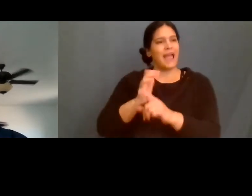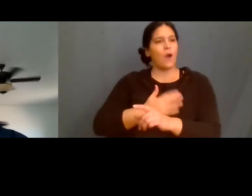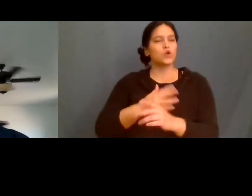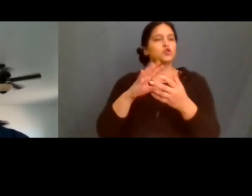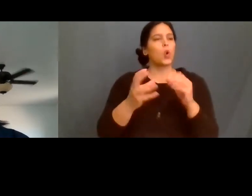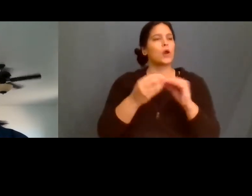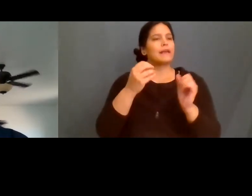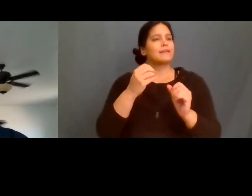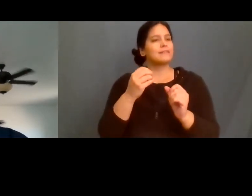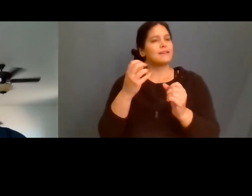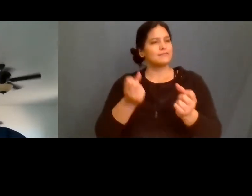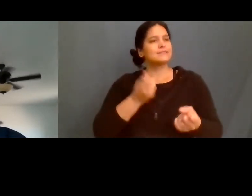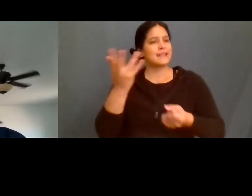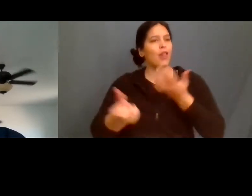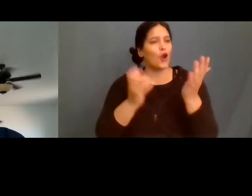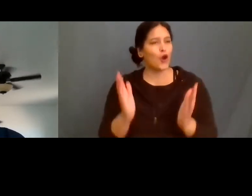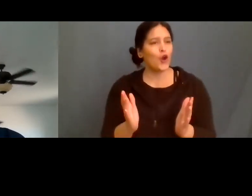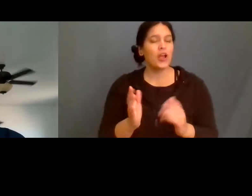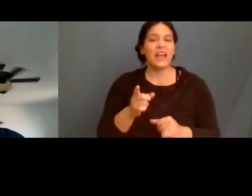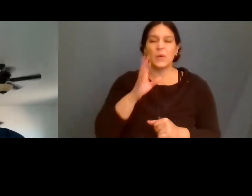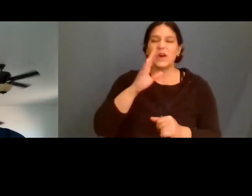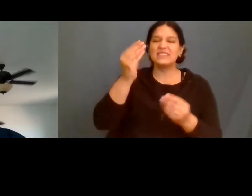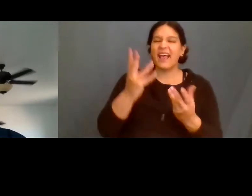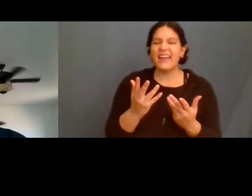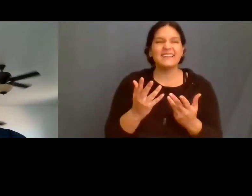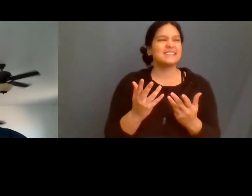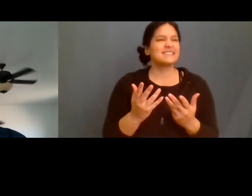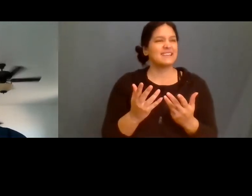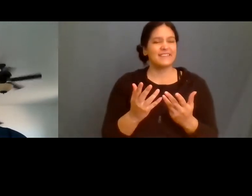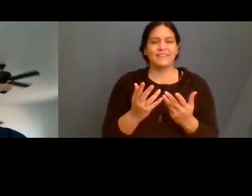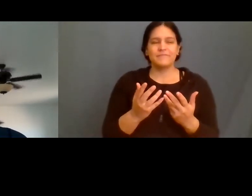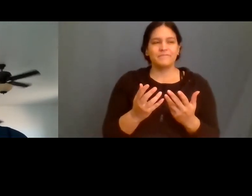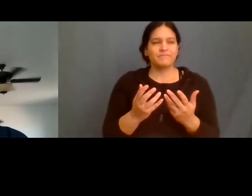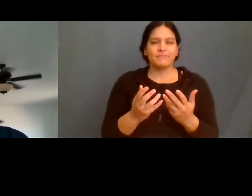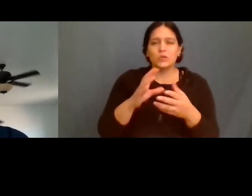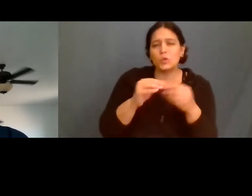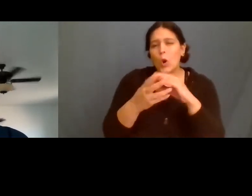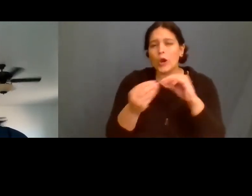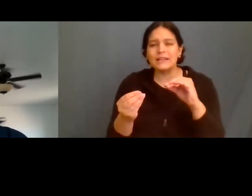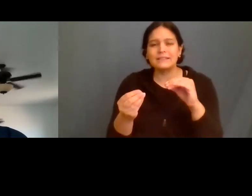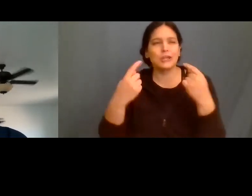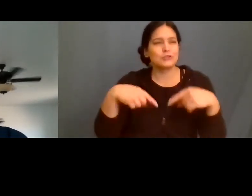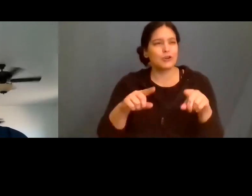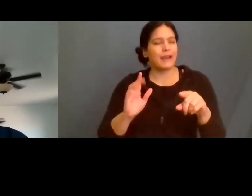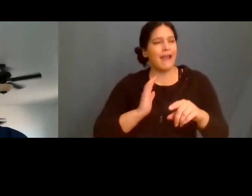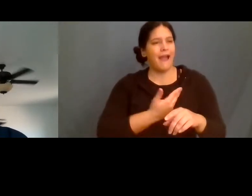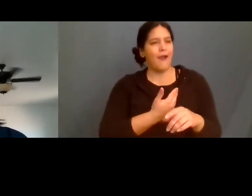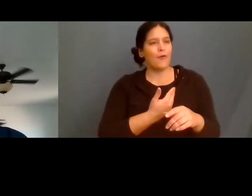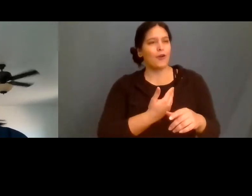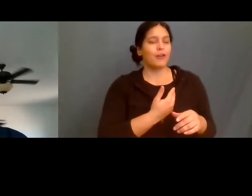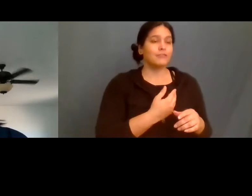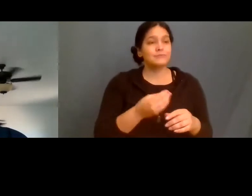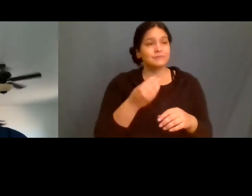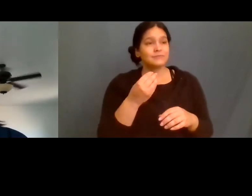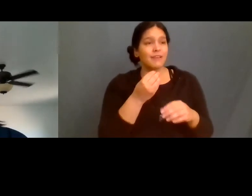meal. And so he would tell us winter stories, and he'd be sitting there, and we'd be all around the wood stove, and